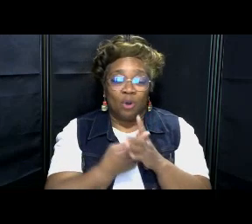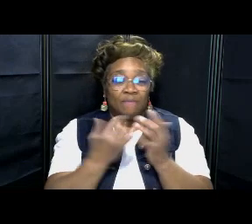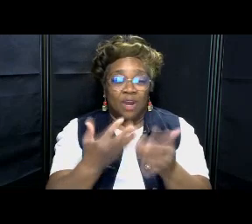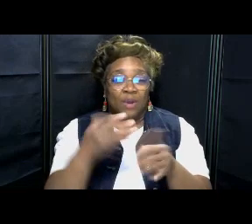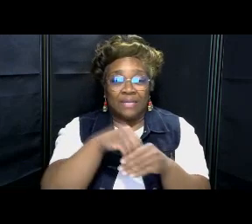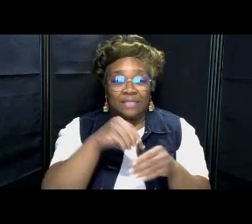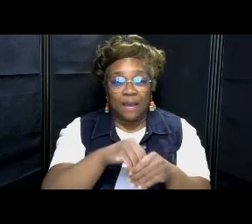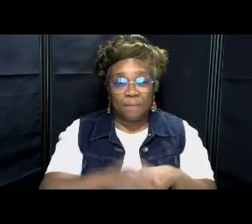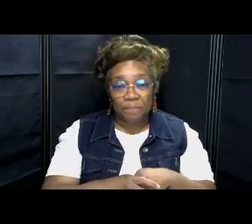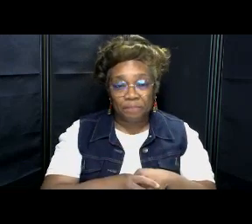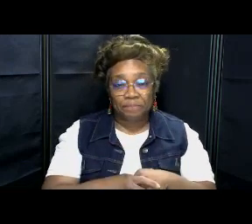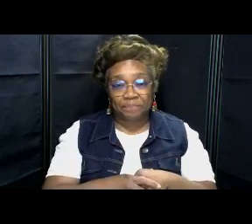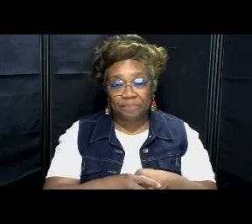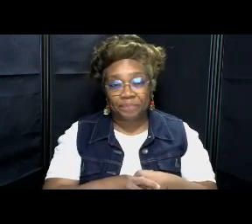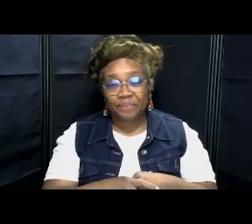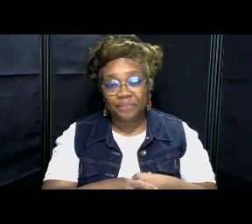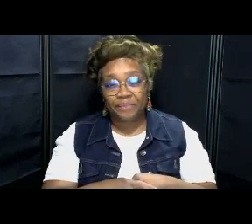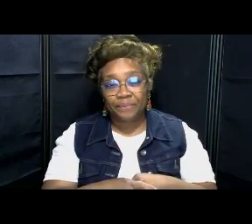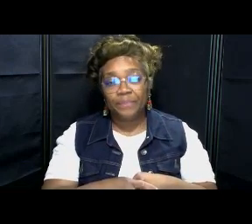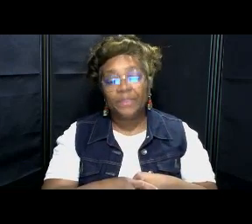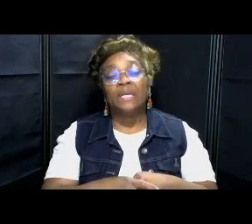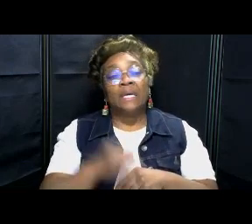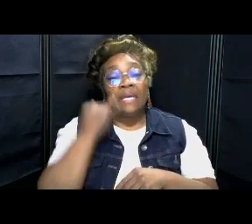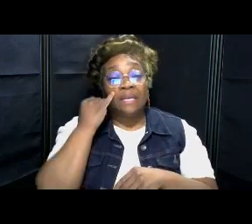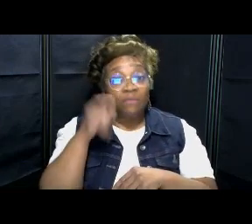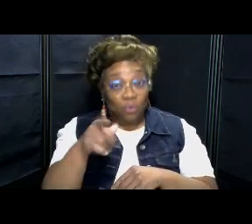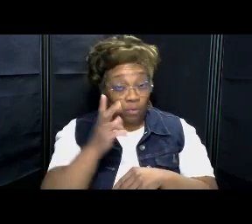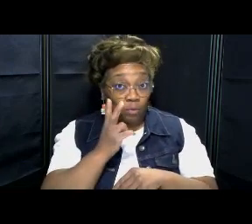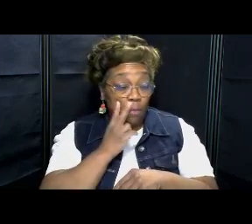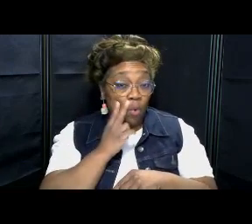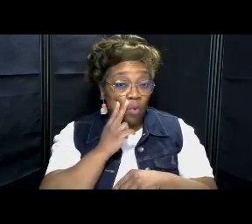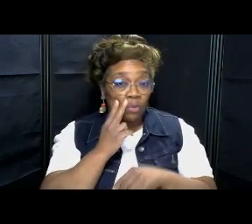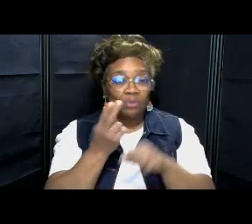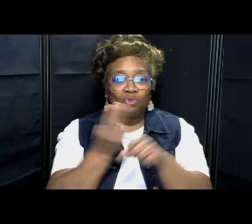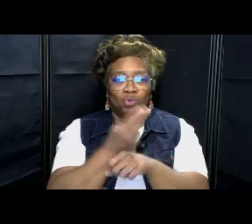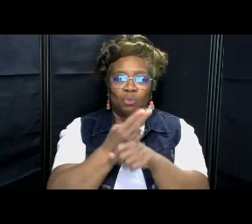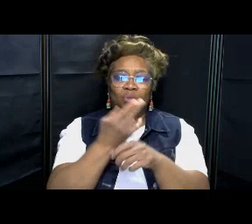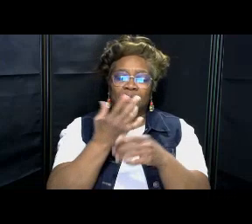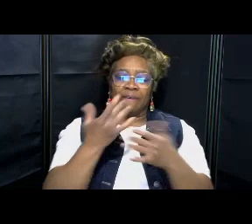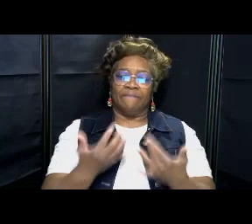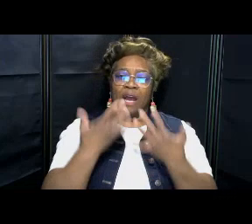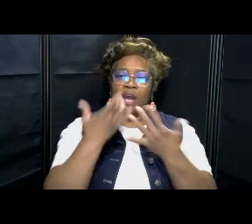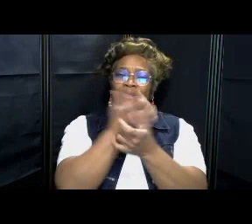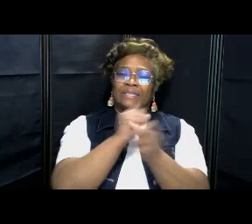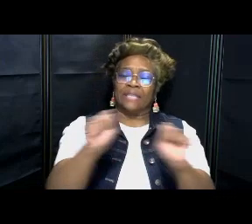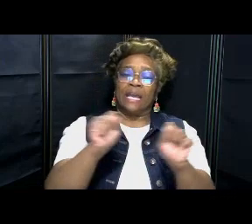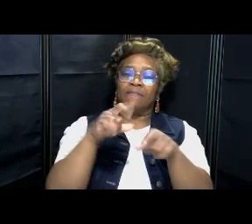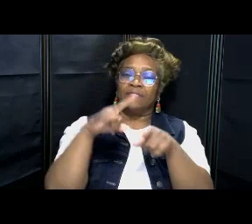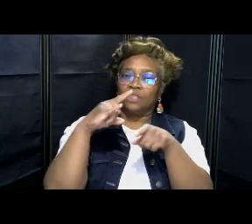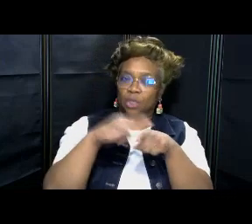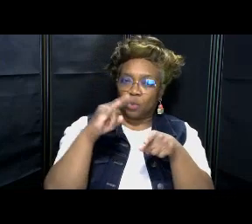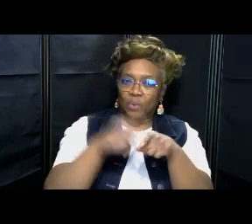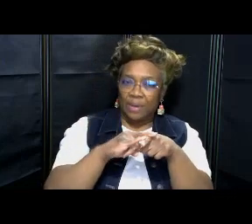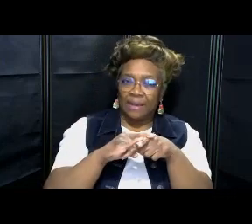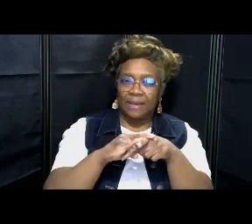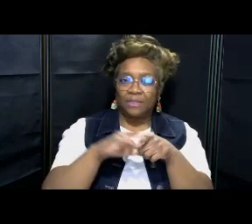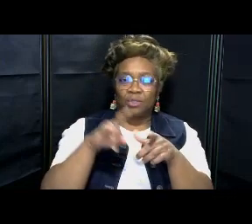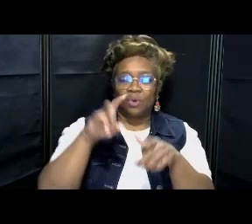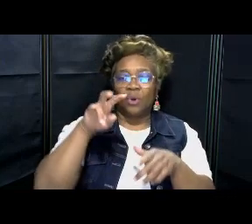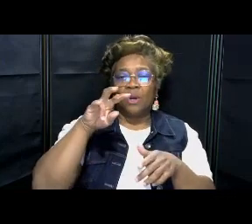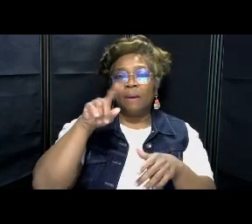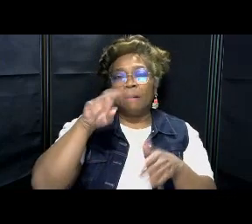regular cigarettes. They now have what they call fire safe cigarettes, which means you have to inhale deeper, inhale longer. And